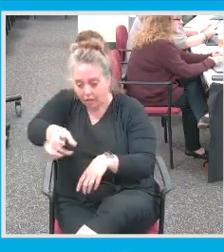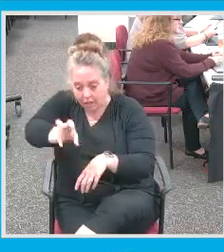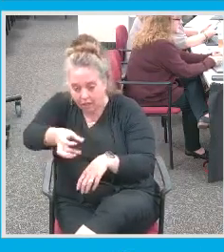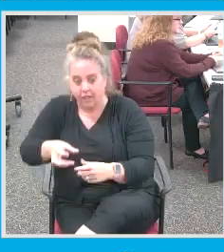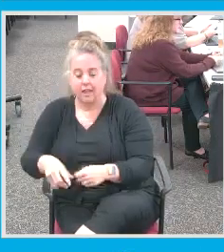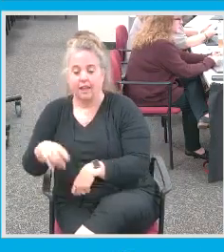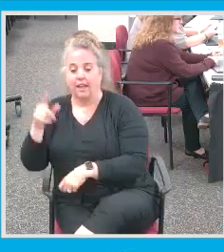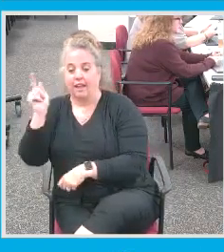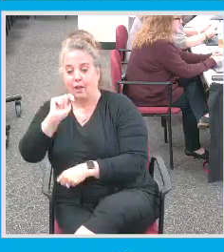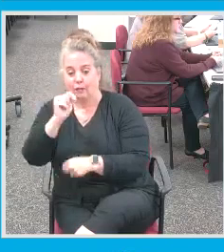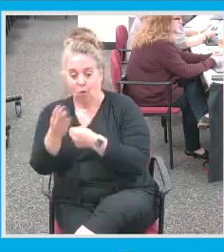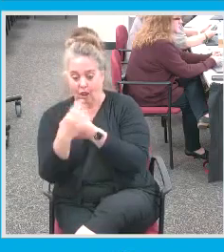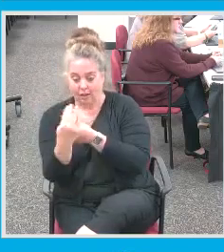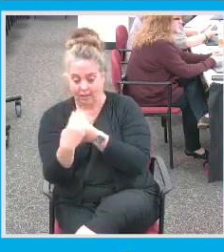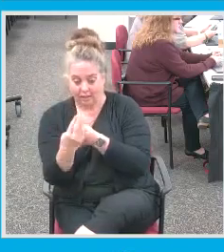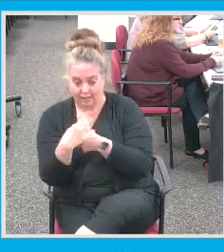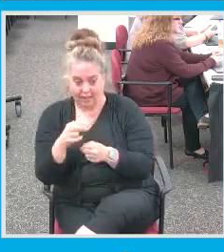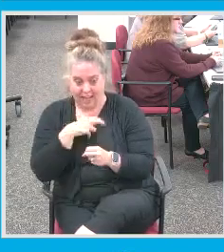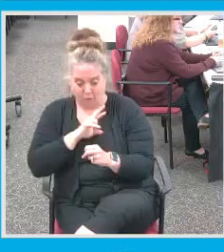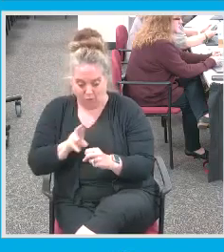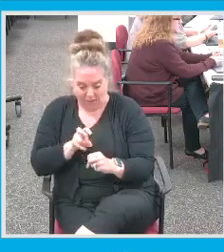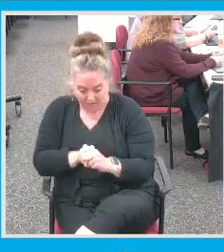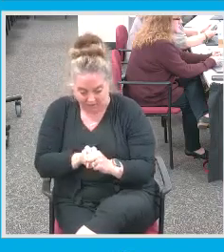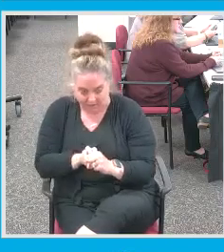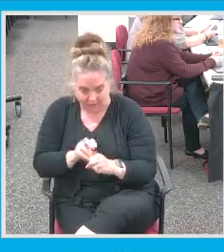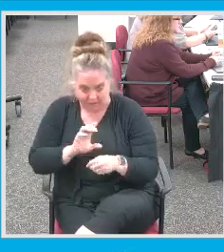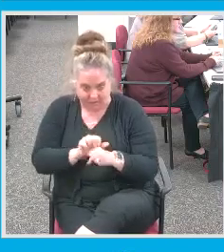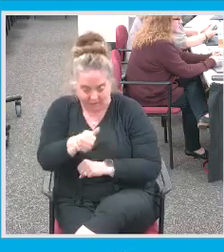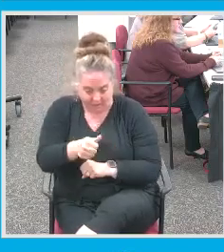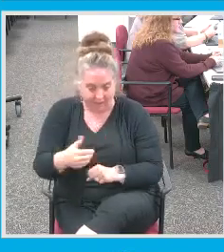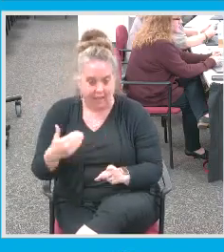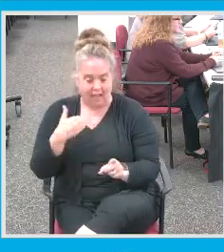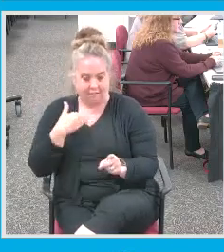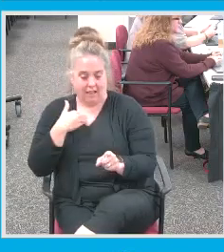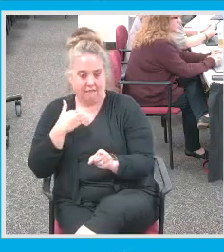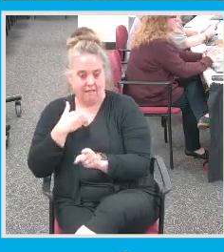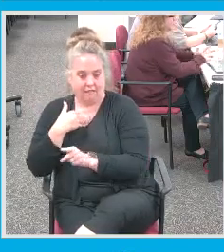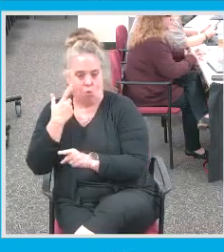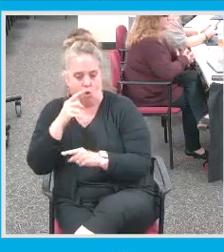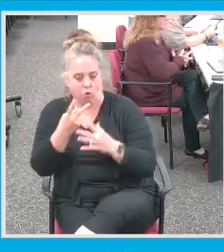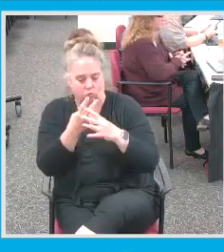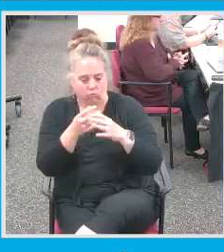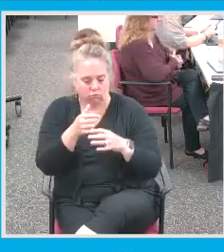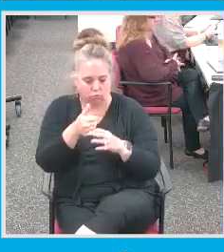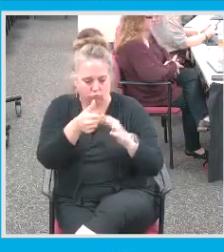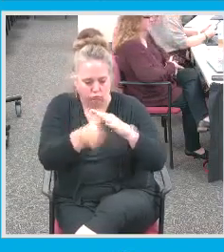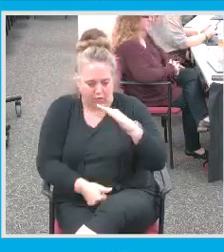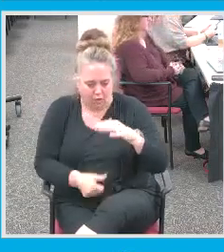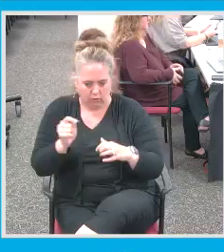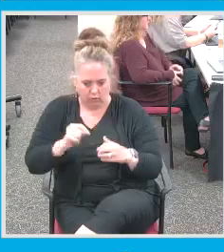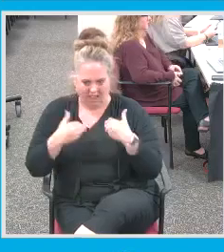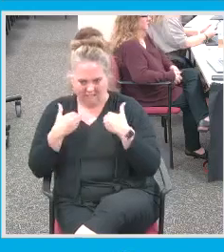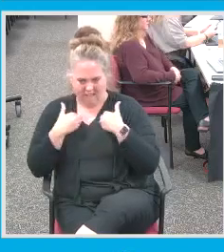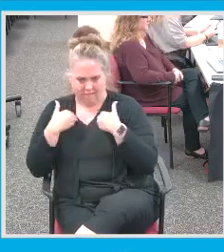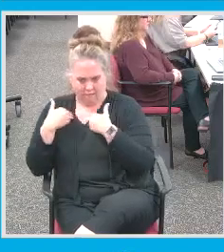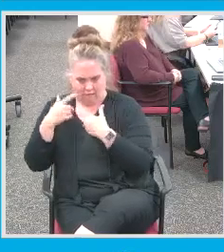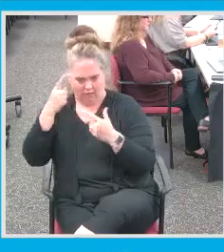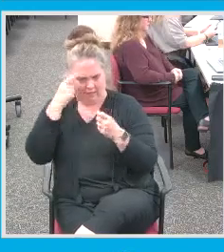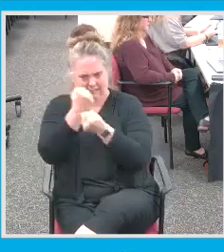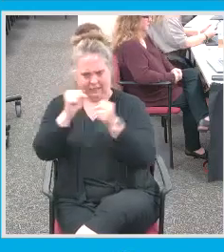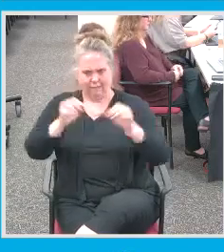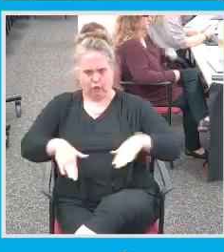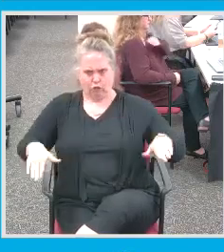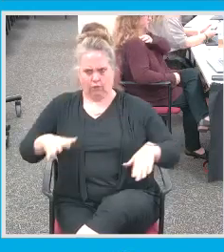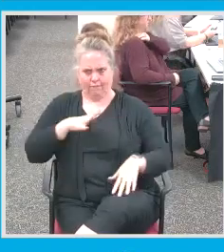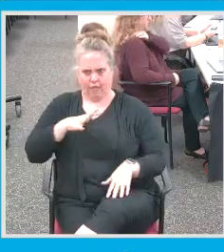thought, do toddlers drown in the toilet? What I know for a fact is that half of the suicides